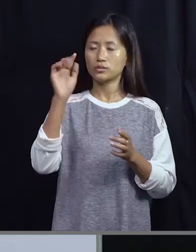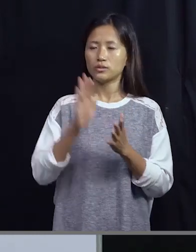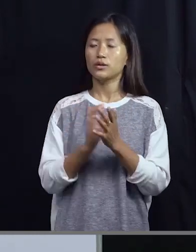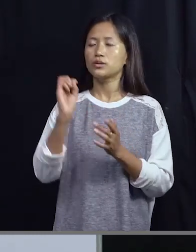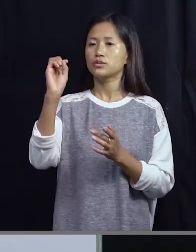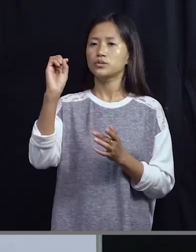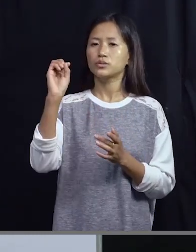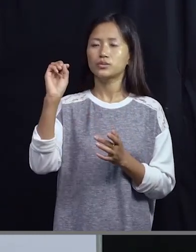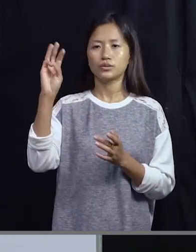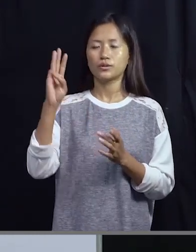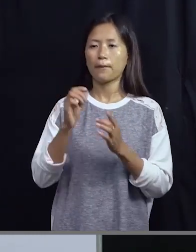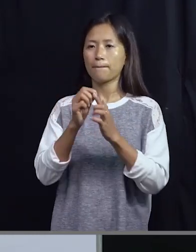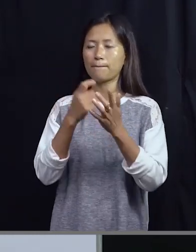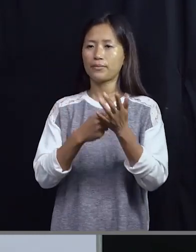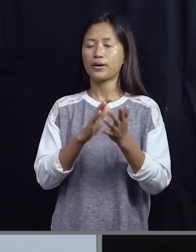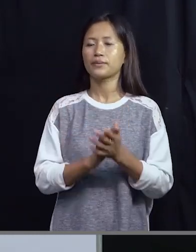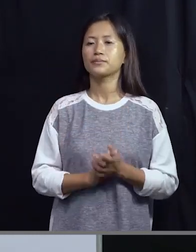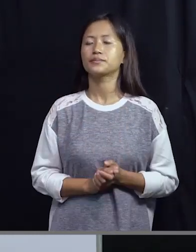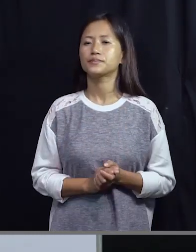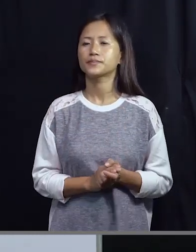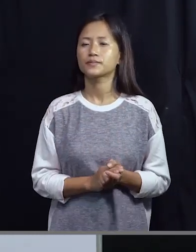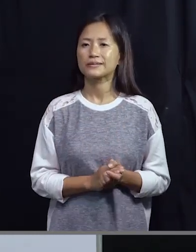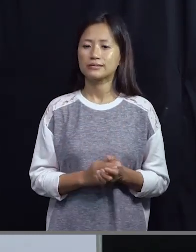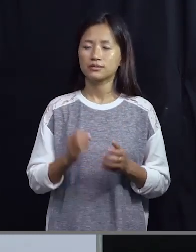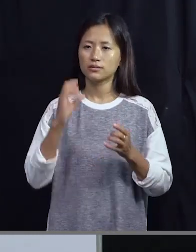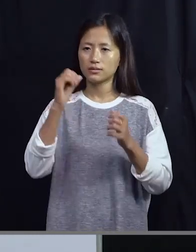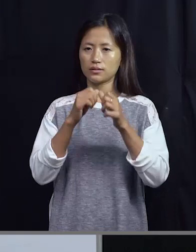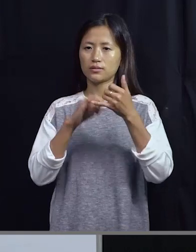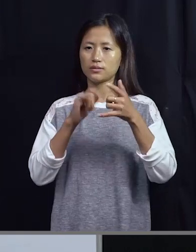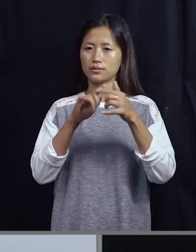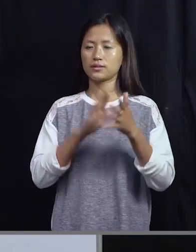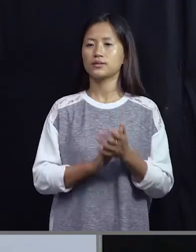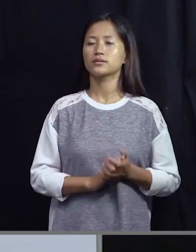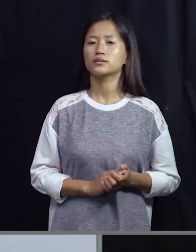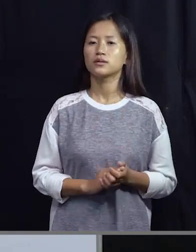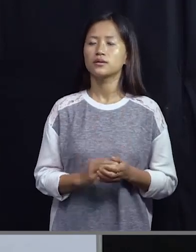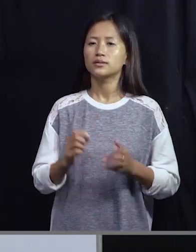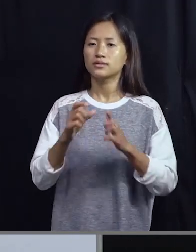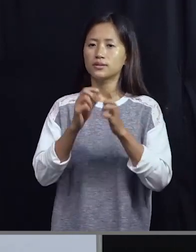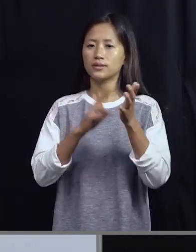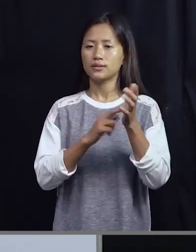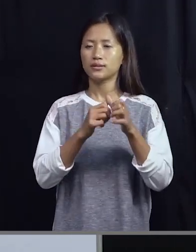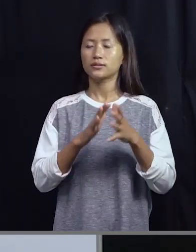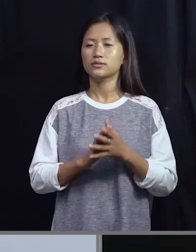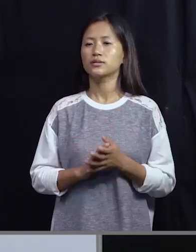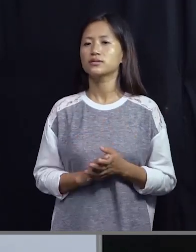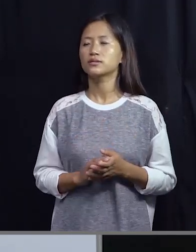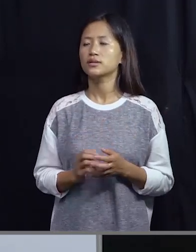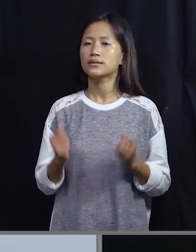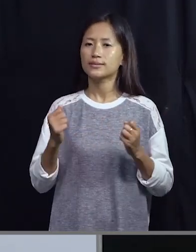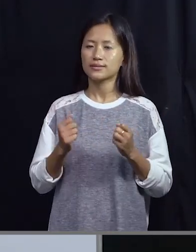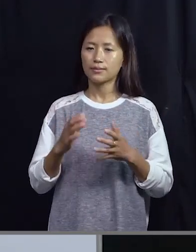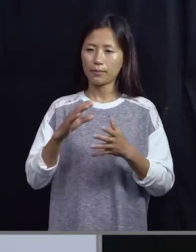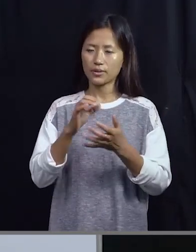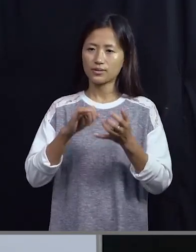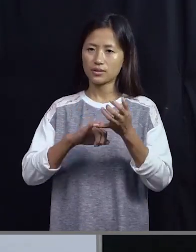DNA polymerase. As such, in this case, the DNA strand, the new daughter DNA strands, are